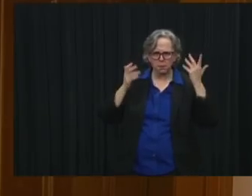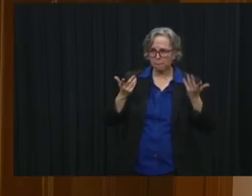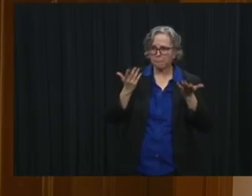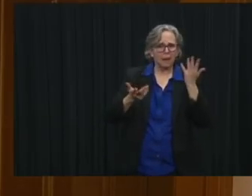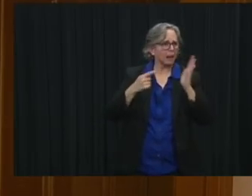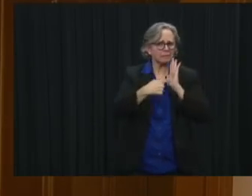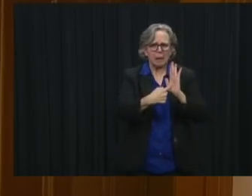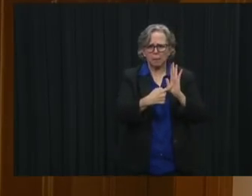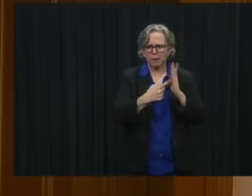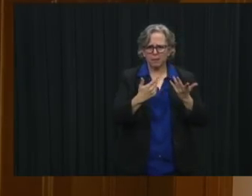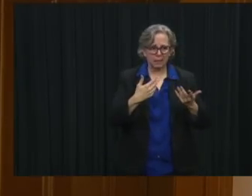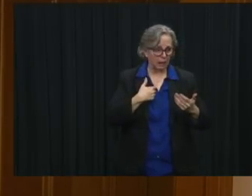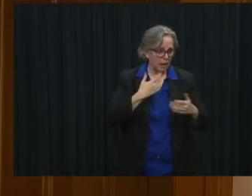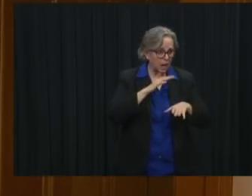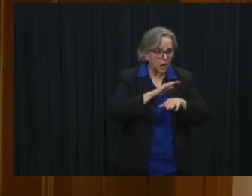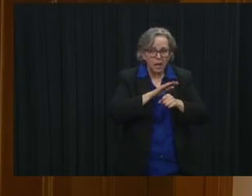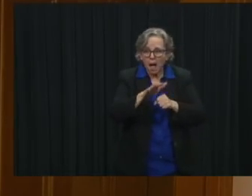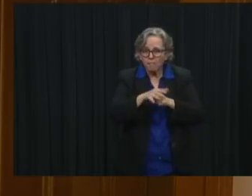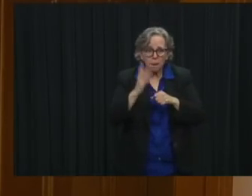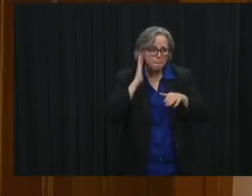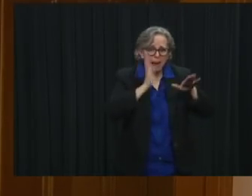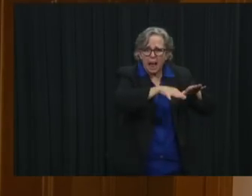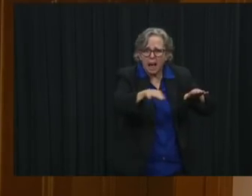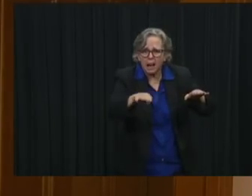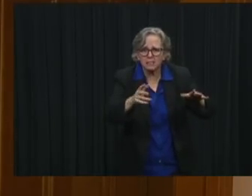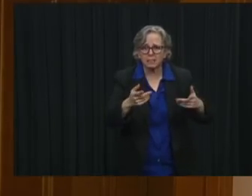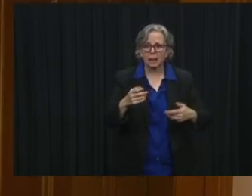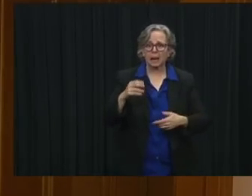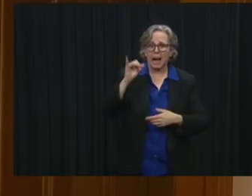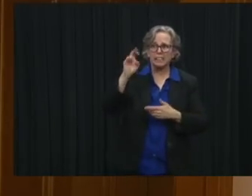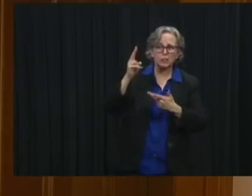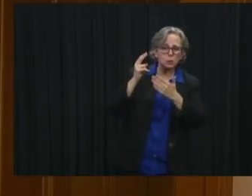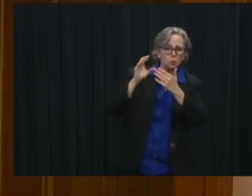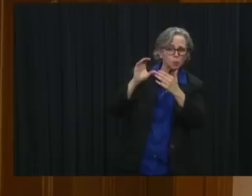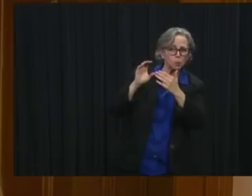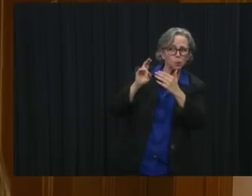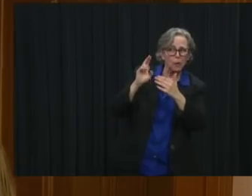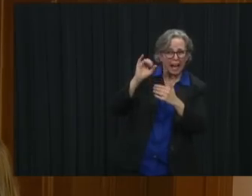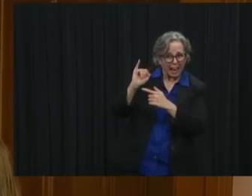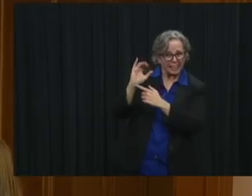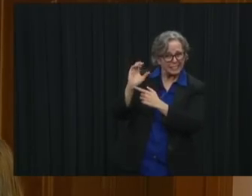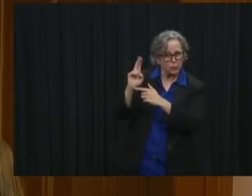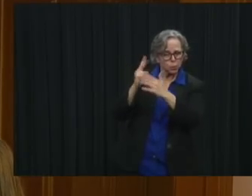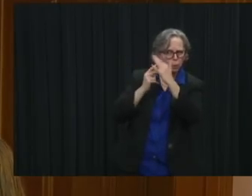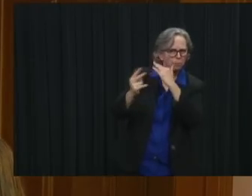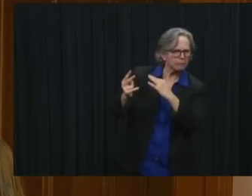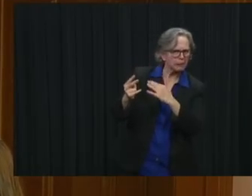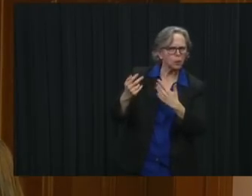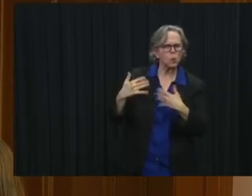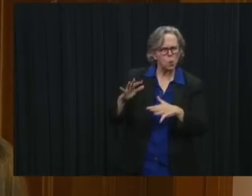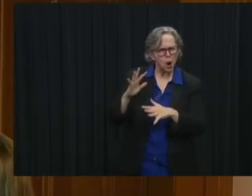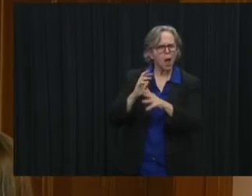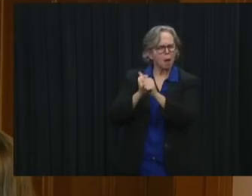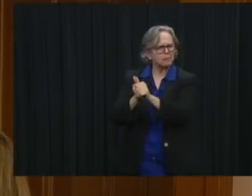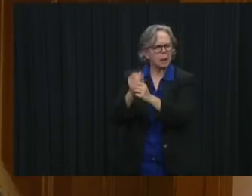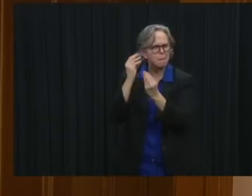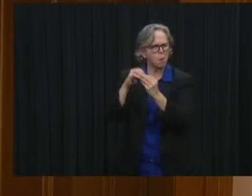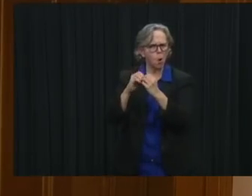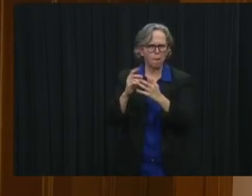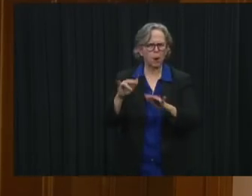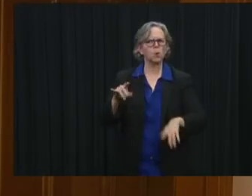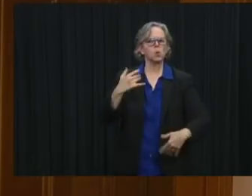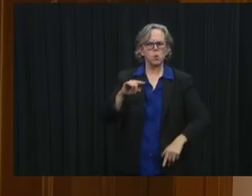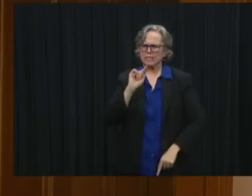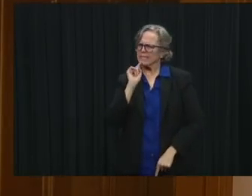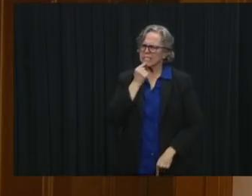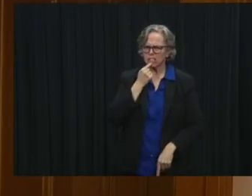we have in ICUs in the data to come, and that's work I'll be sharing with you soon. Next slide. Yeah, the age range